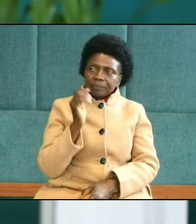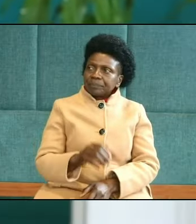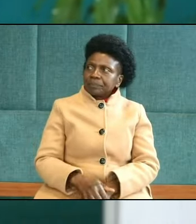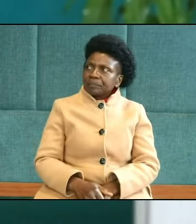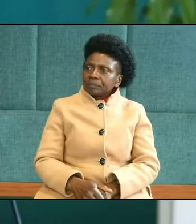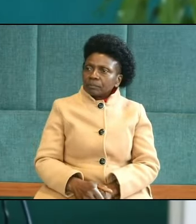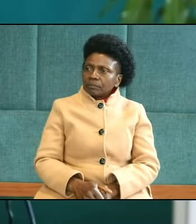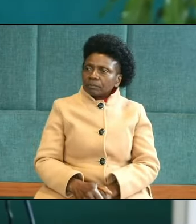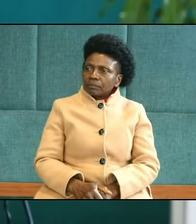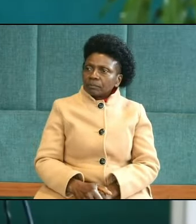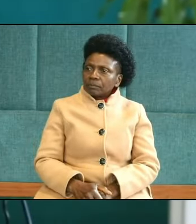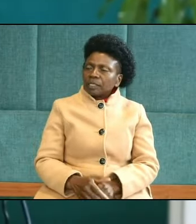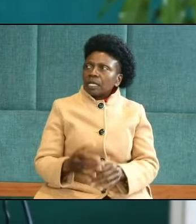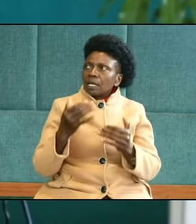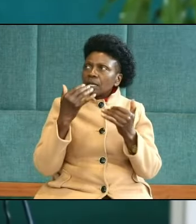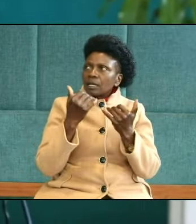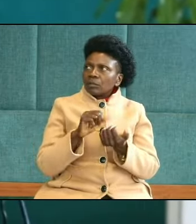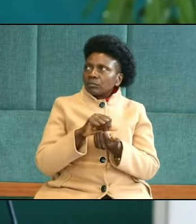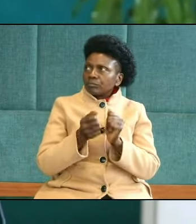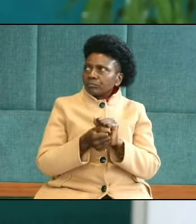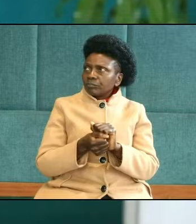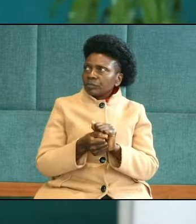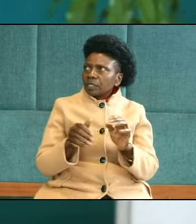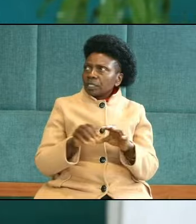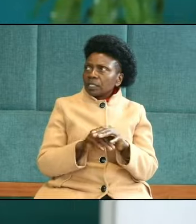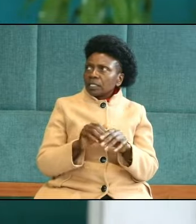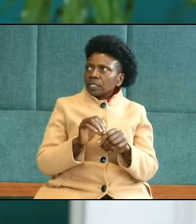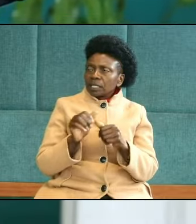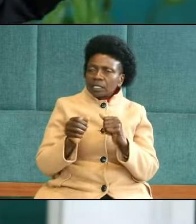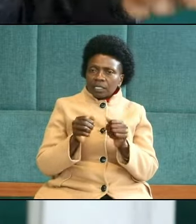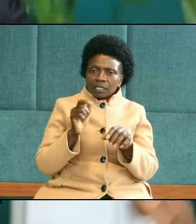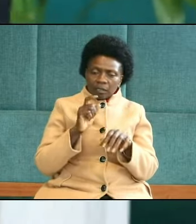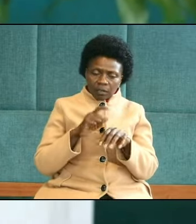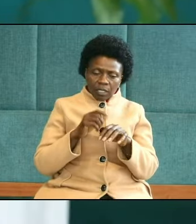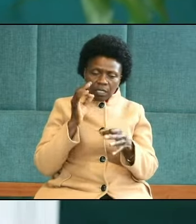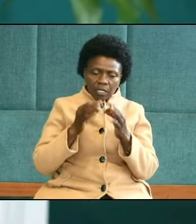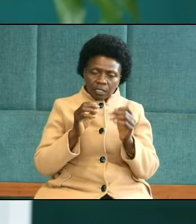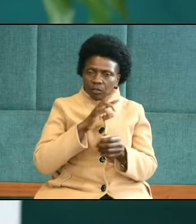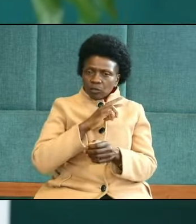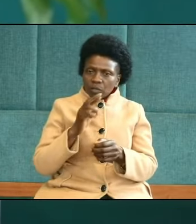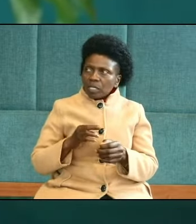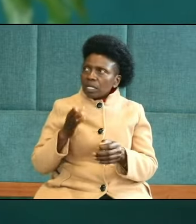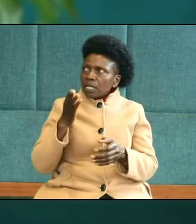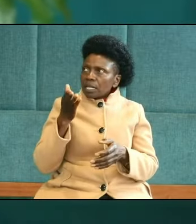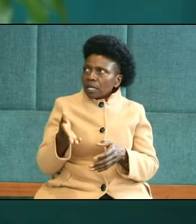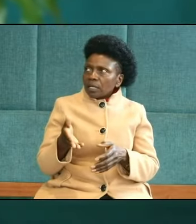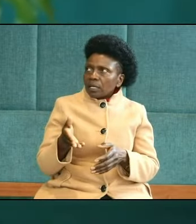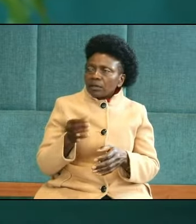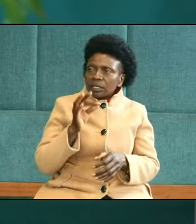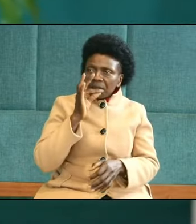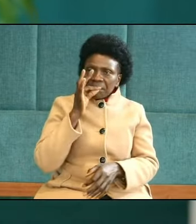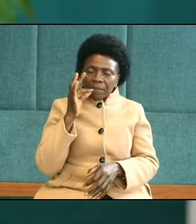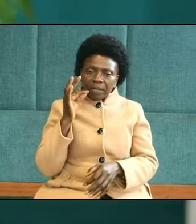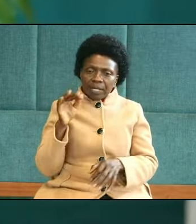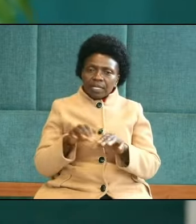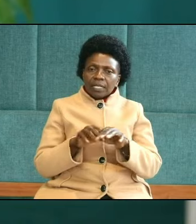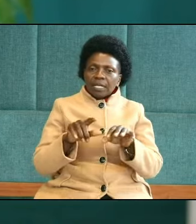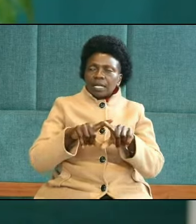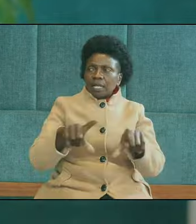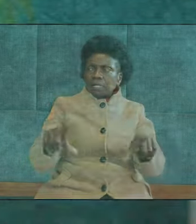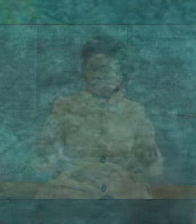book of Ruth. Now it came to pass in the days when the judges ruled that there was a what? Famine in the